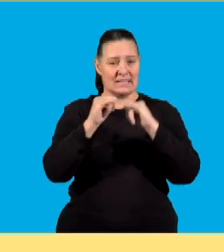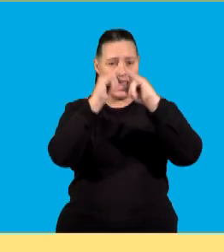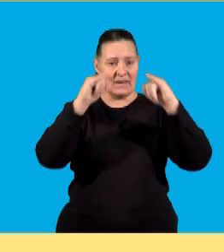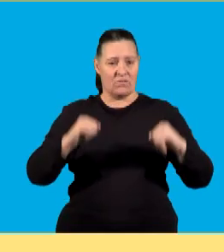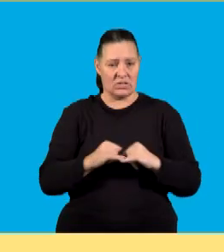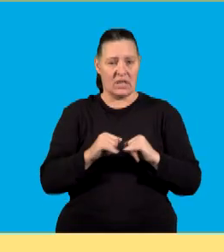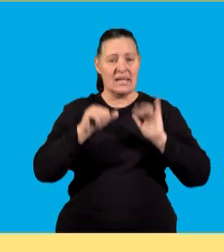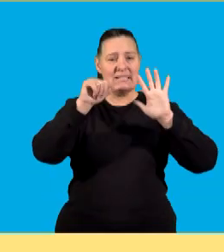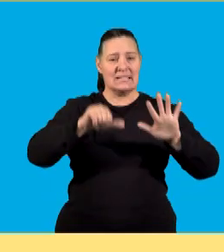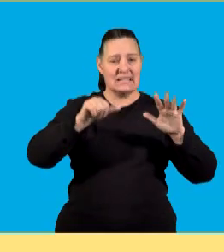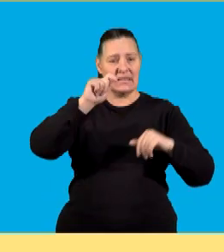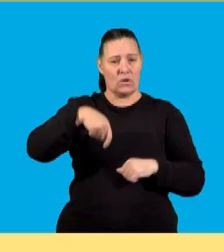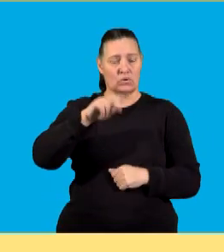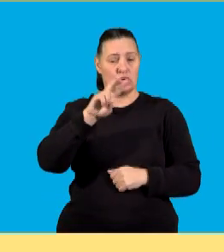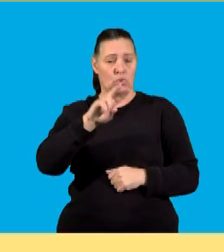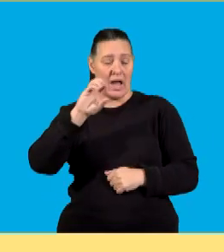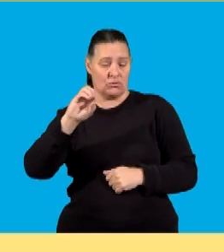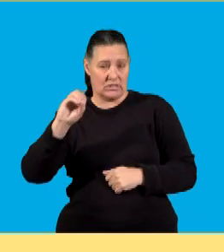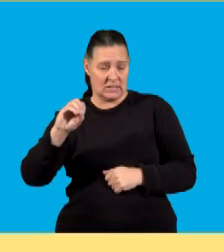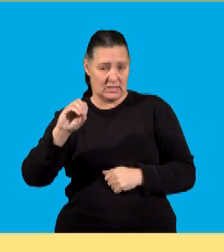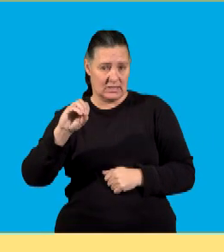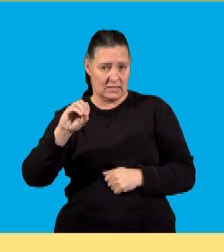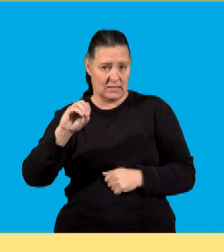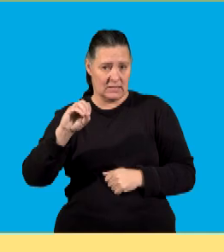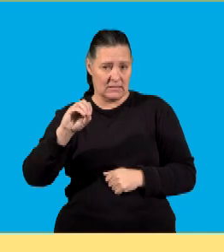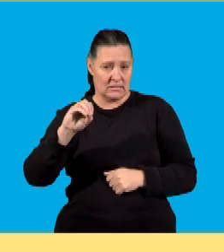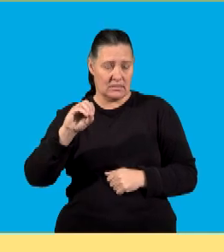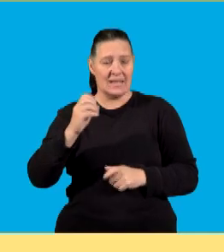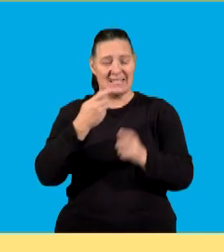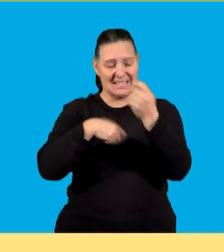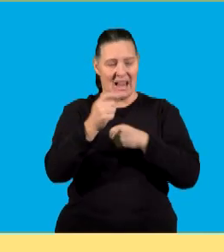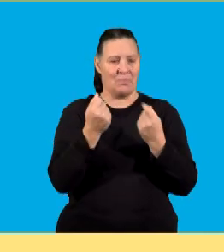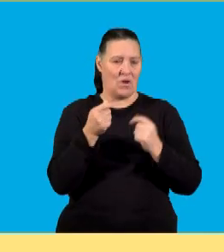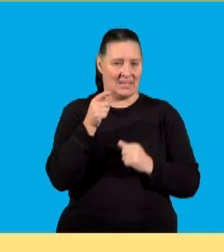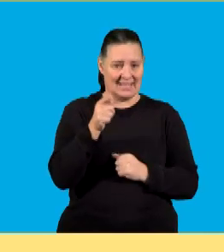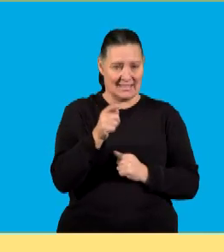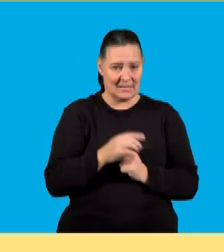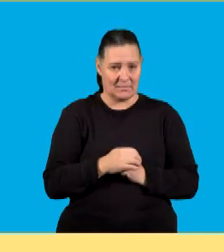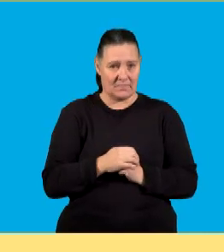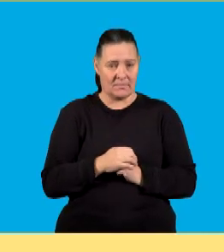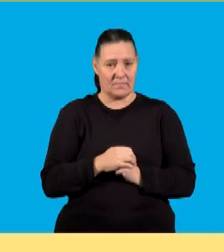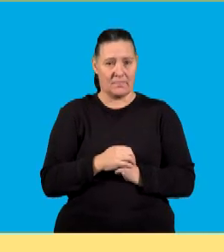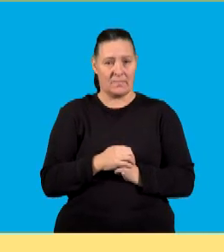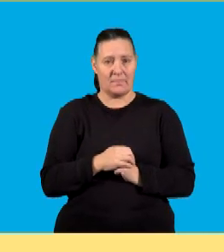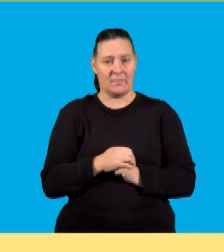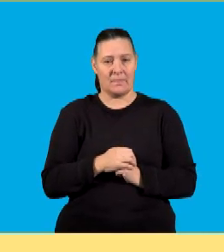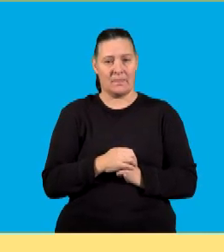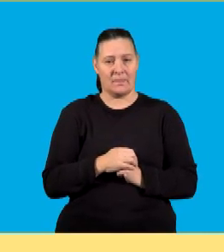credit sales invoice of 16,200. So the 16,200 is the selling price.